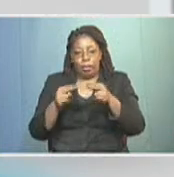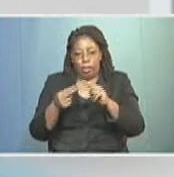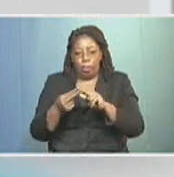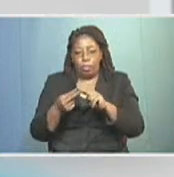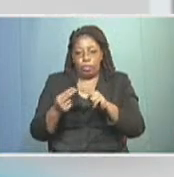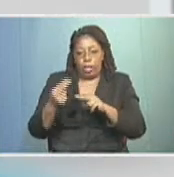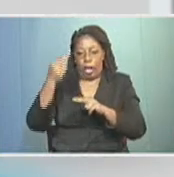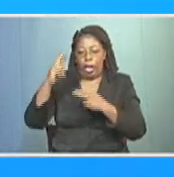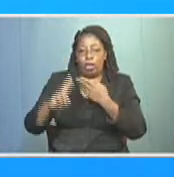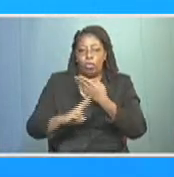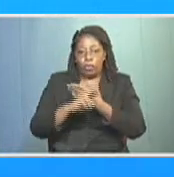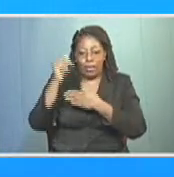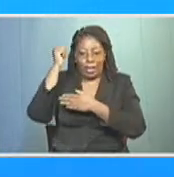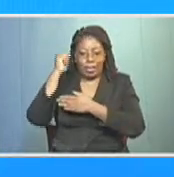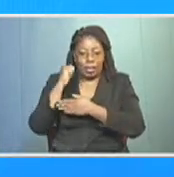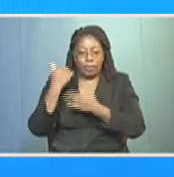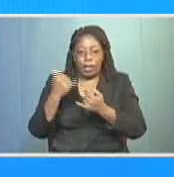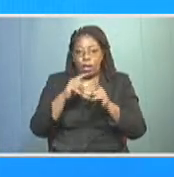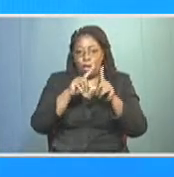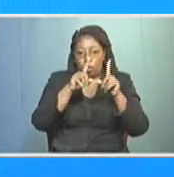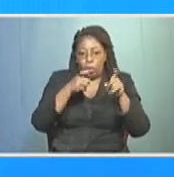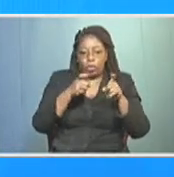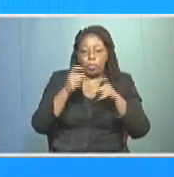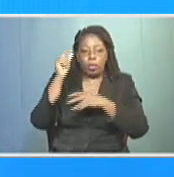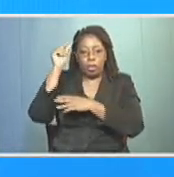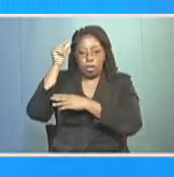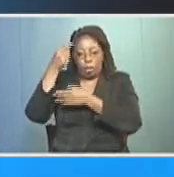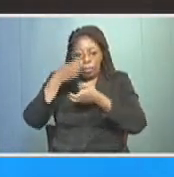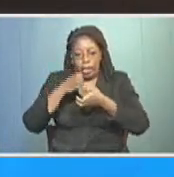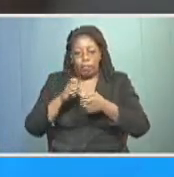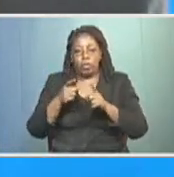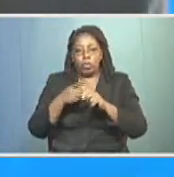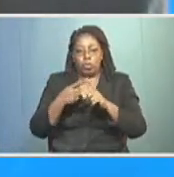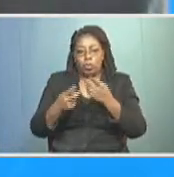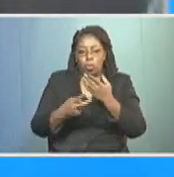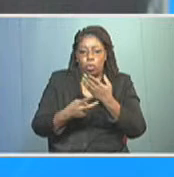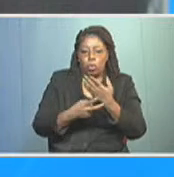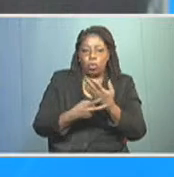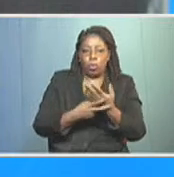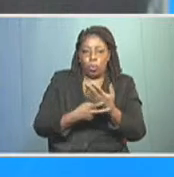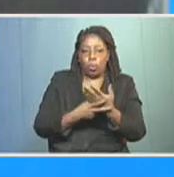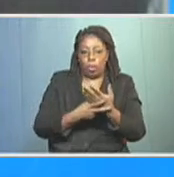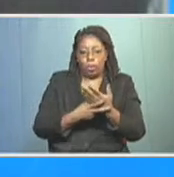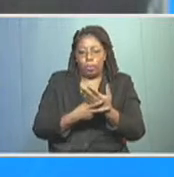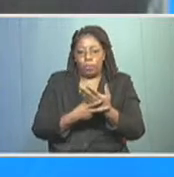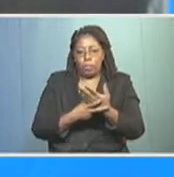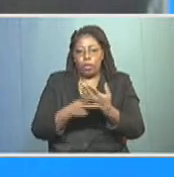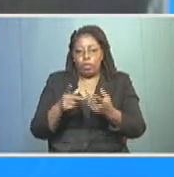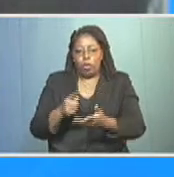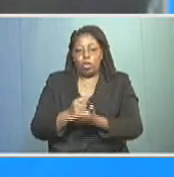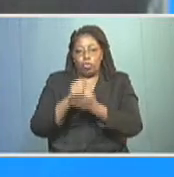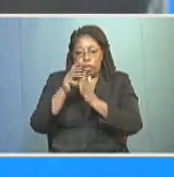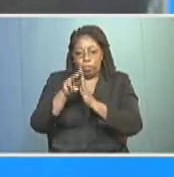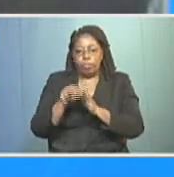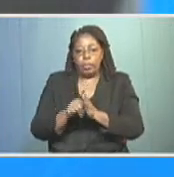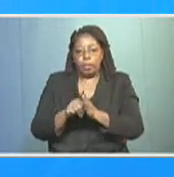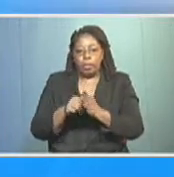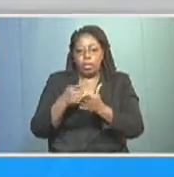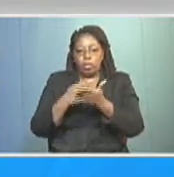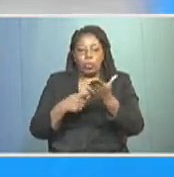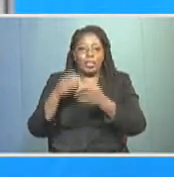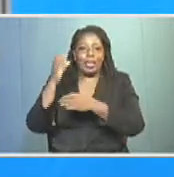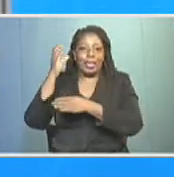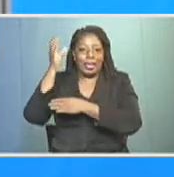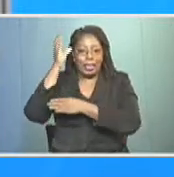high-risk adults. When questioned about the government's effort to secure added treatment, here's what Press Secretary Clint Watson